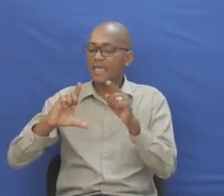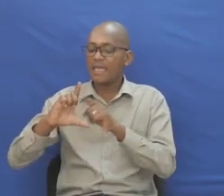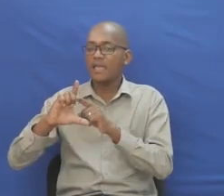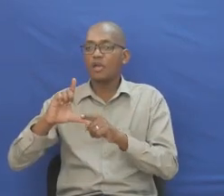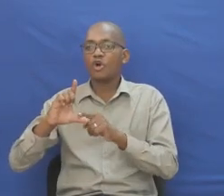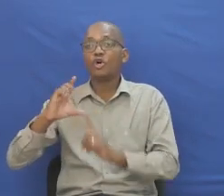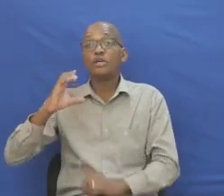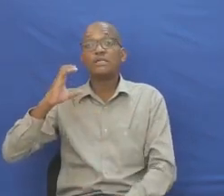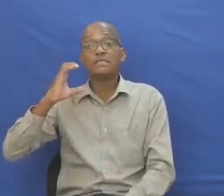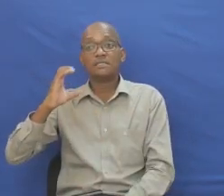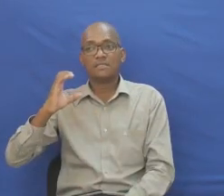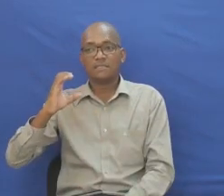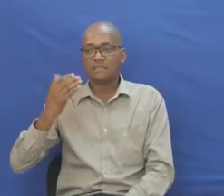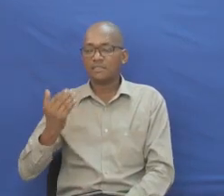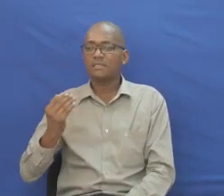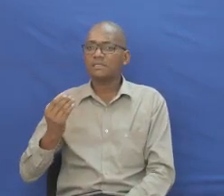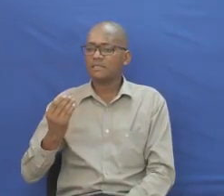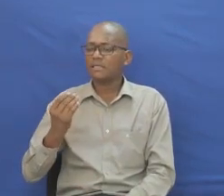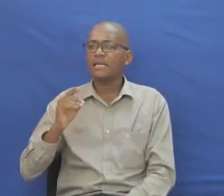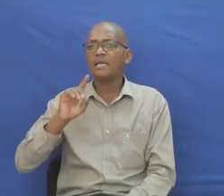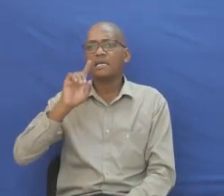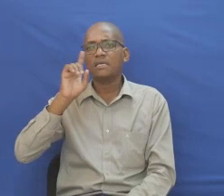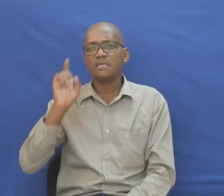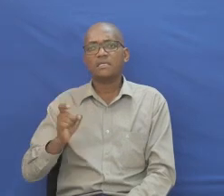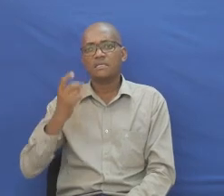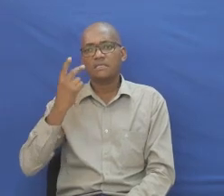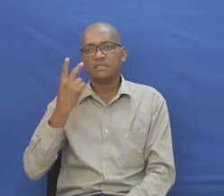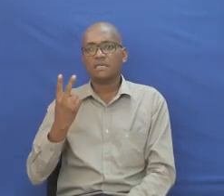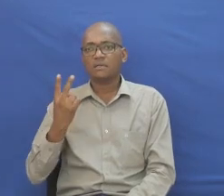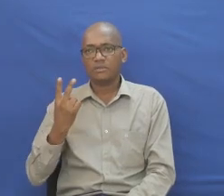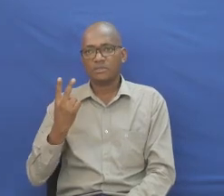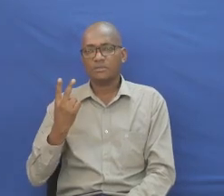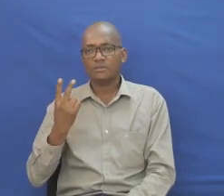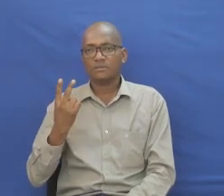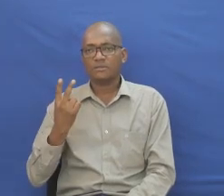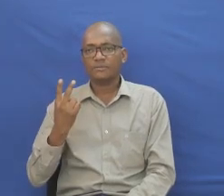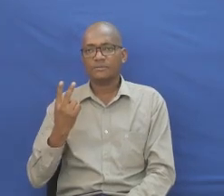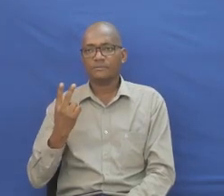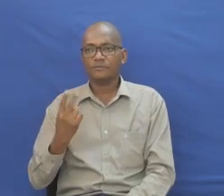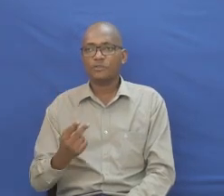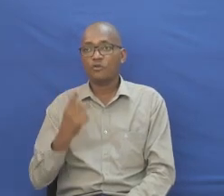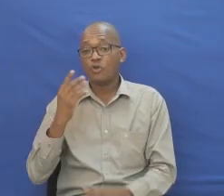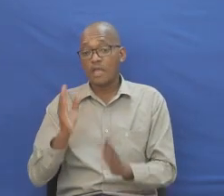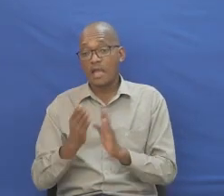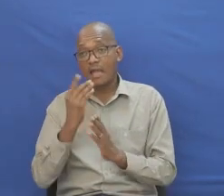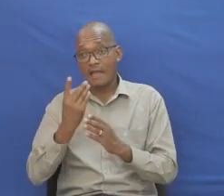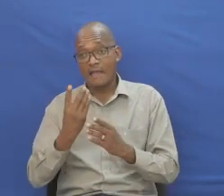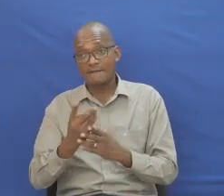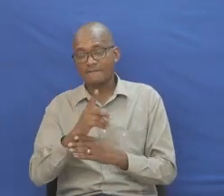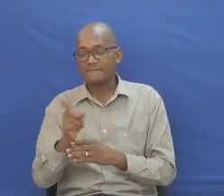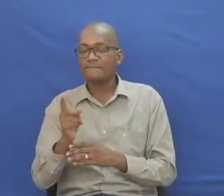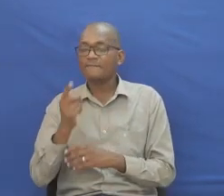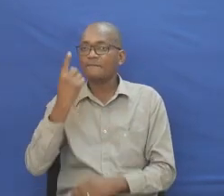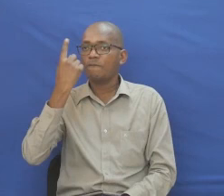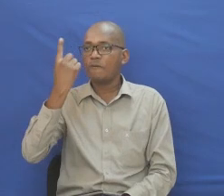is the second equation. So up to now we have two equations. The first equation is concerning to the general